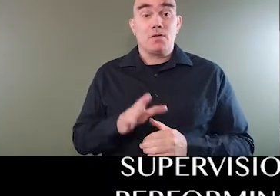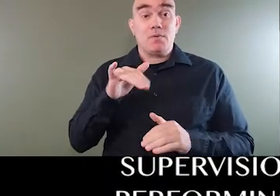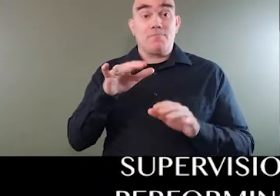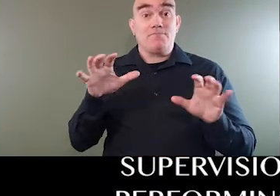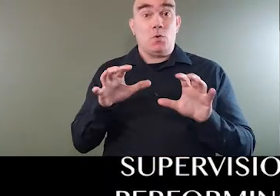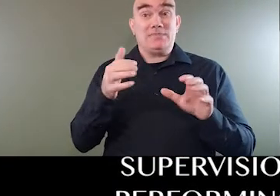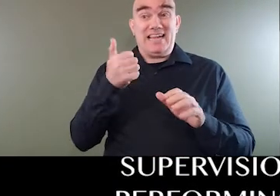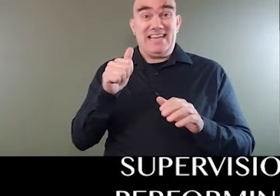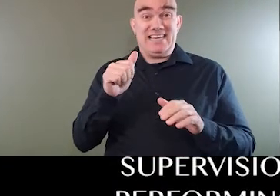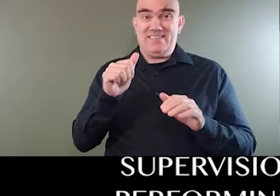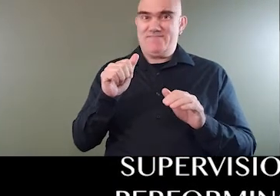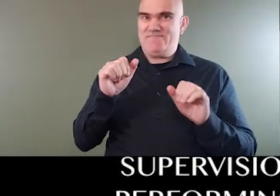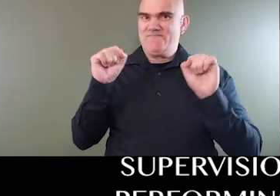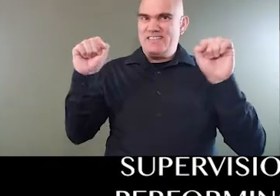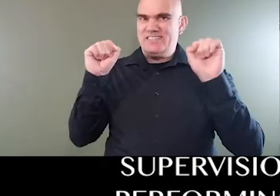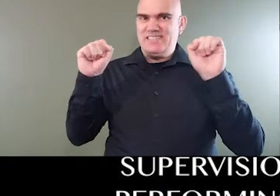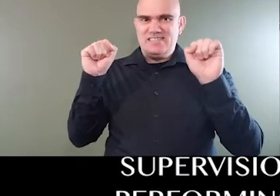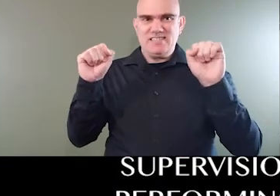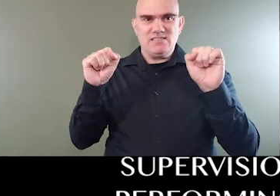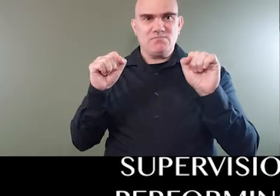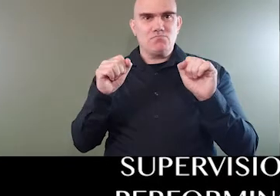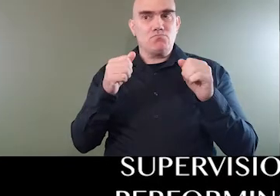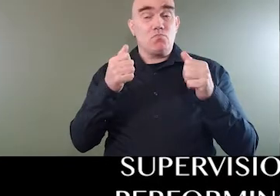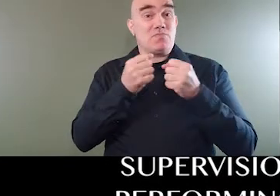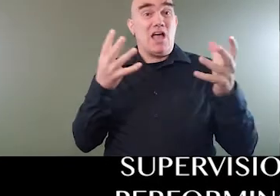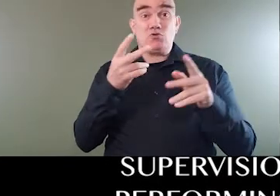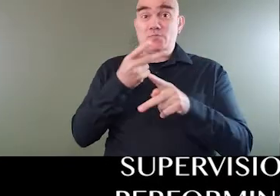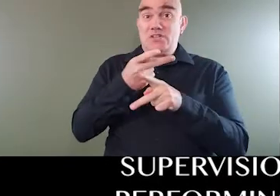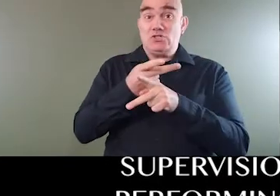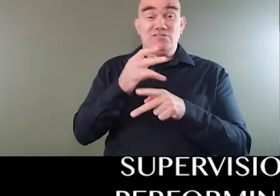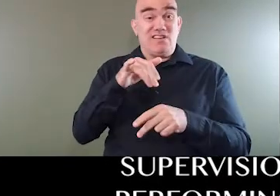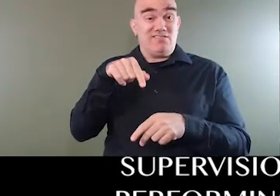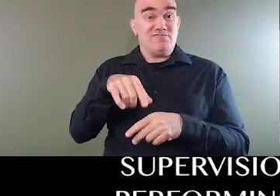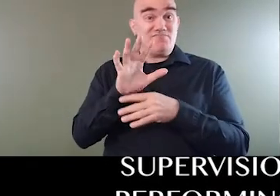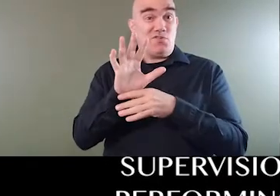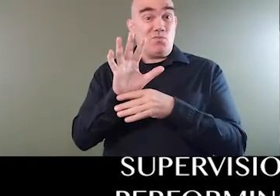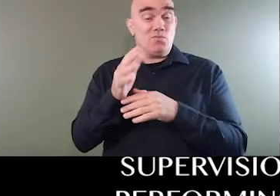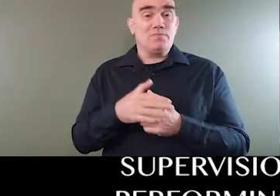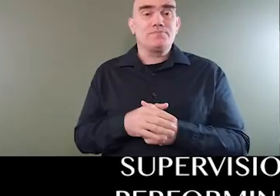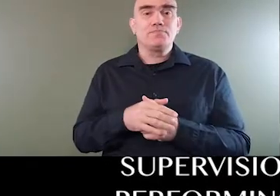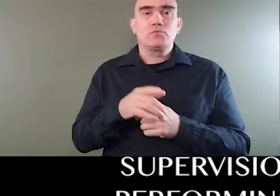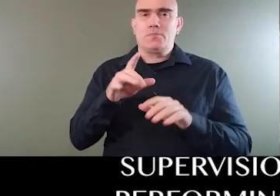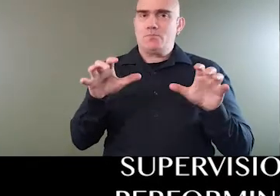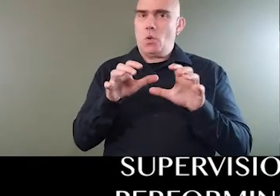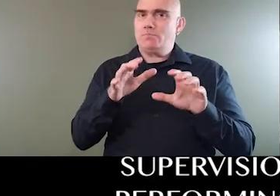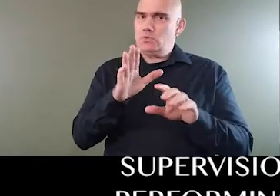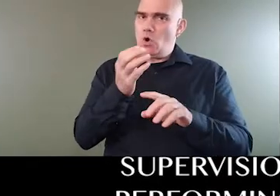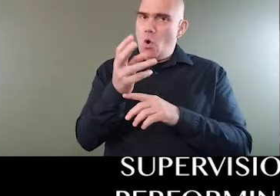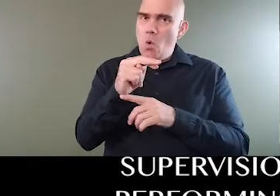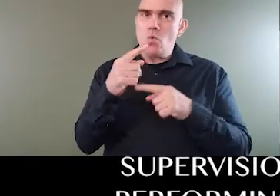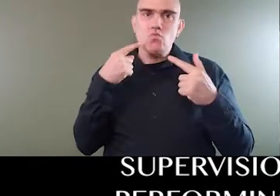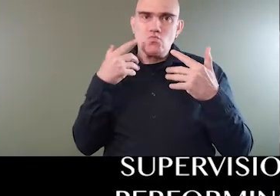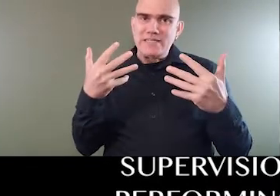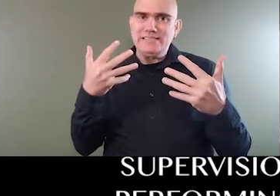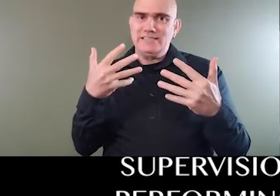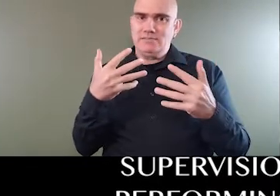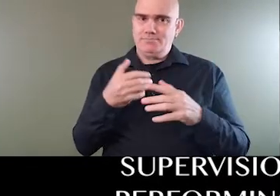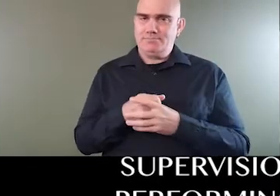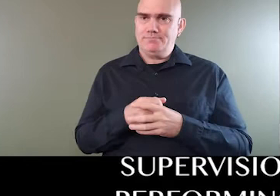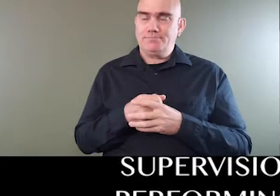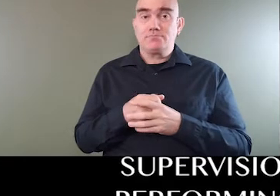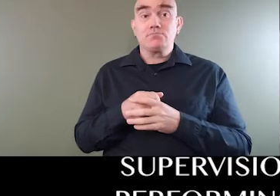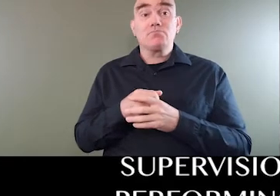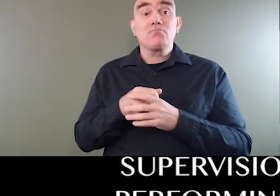By performing any fitness exercises without supervision, like with this video, you are performing them at your own risk. See a